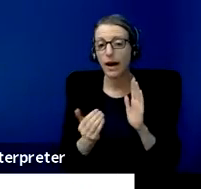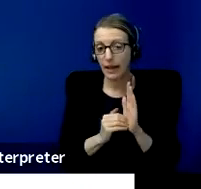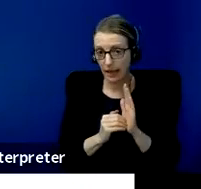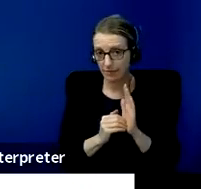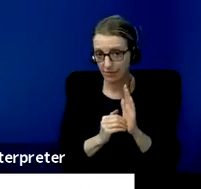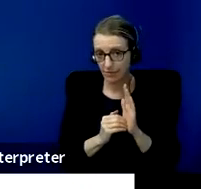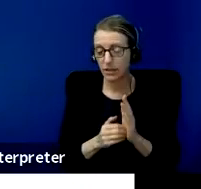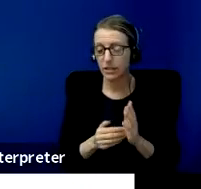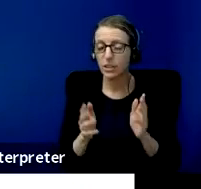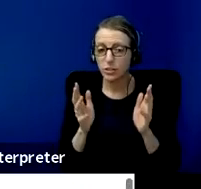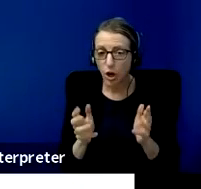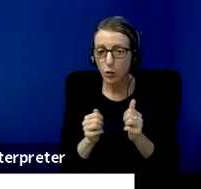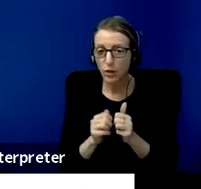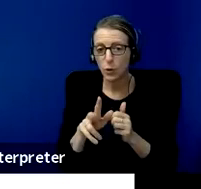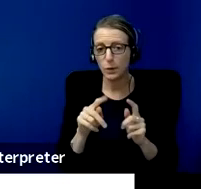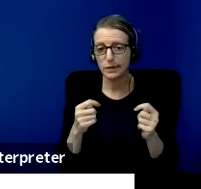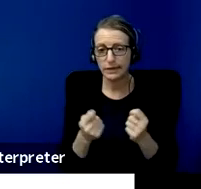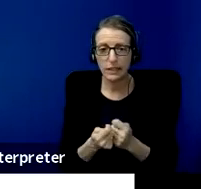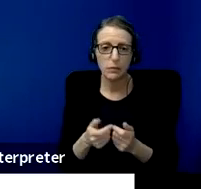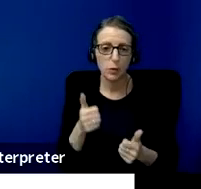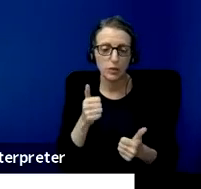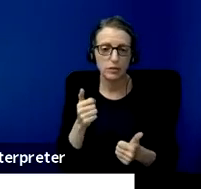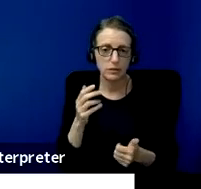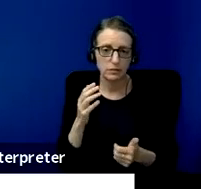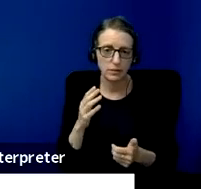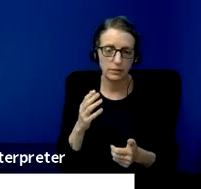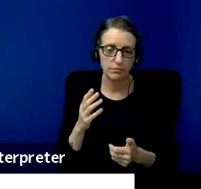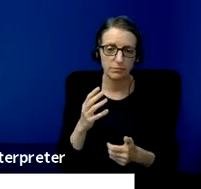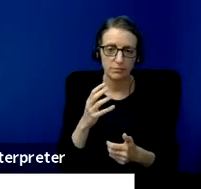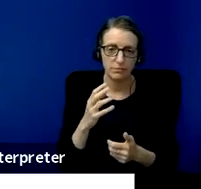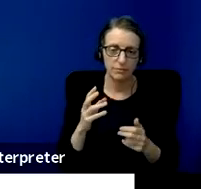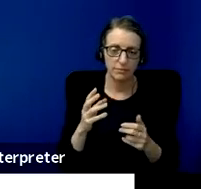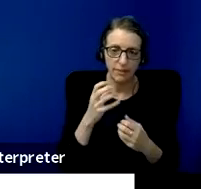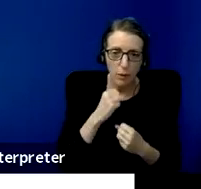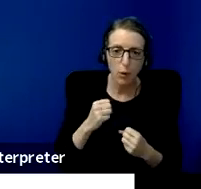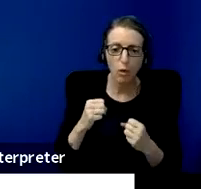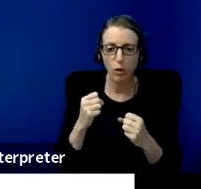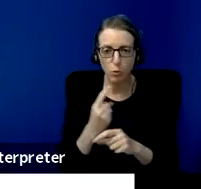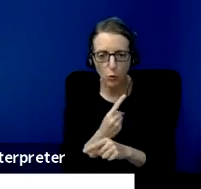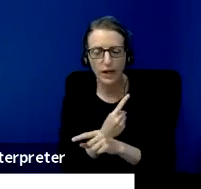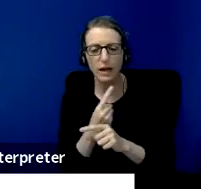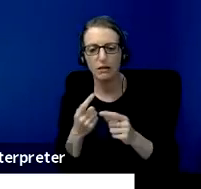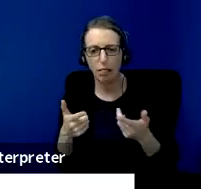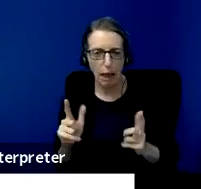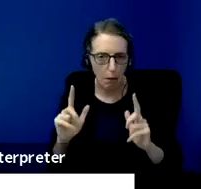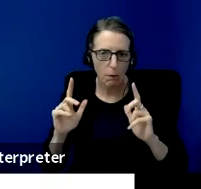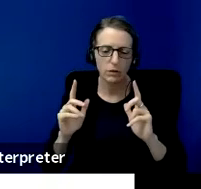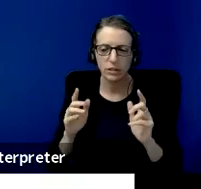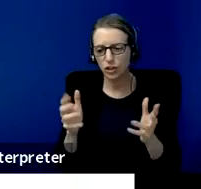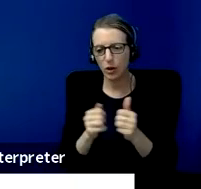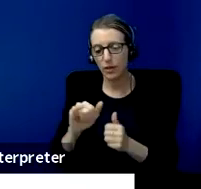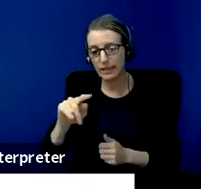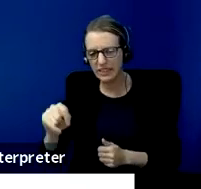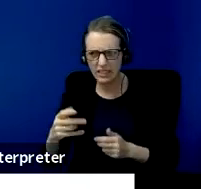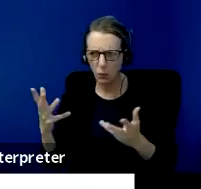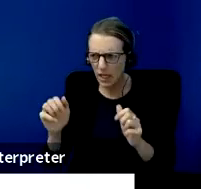with your team, which ones seem valuable, talk with your administrator, which ones are allowed, and talk with your IT, which ones will they